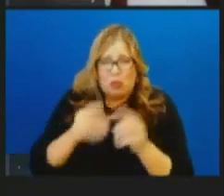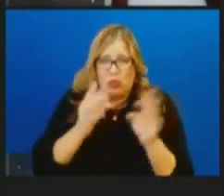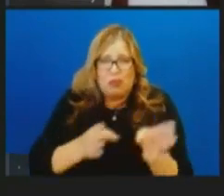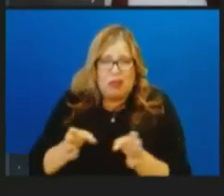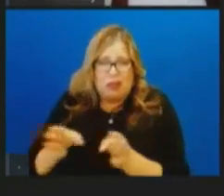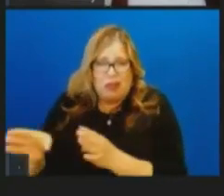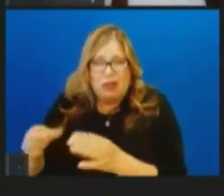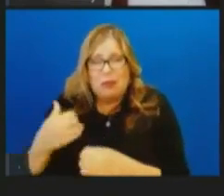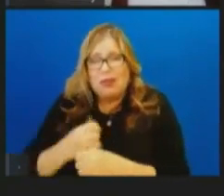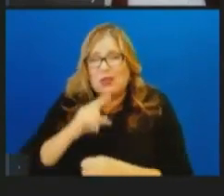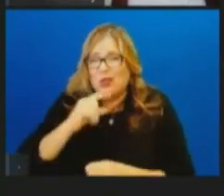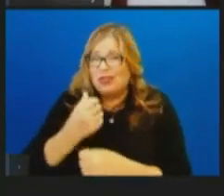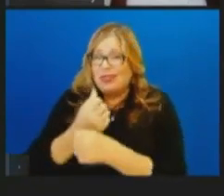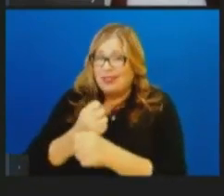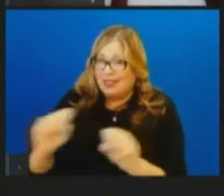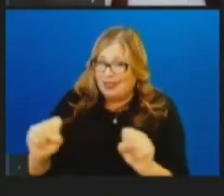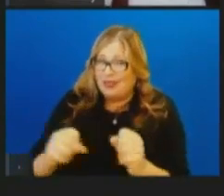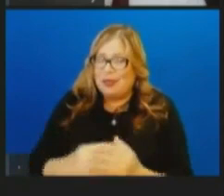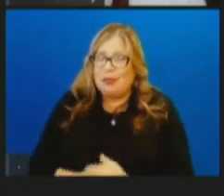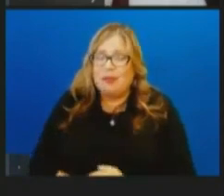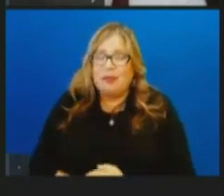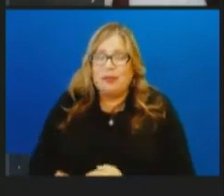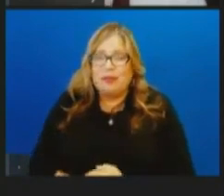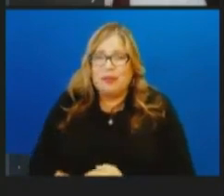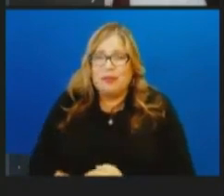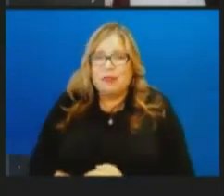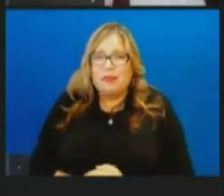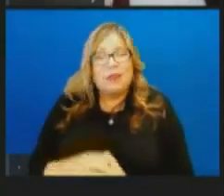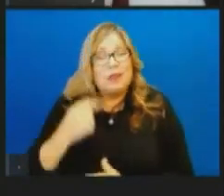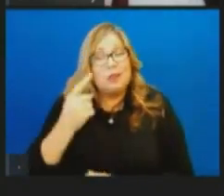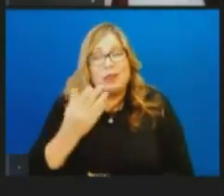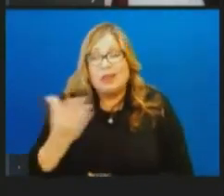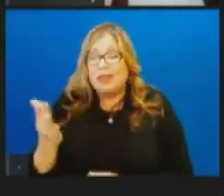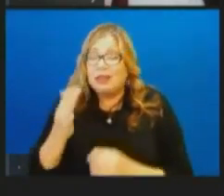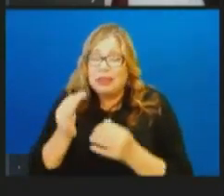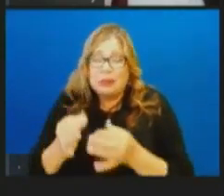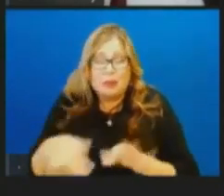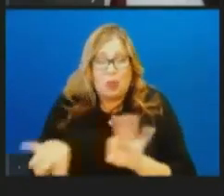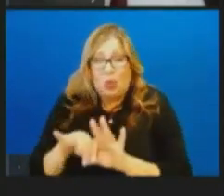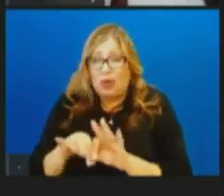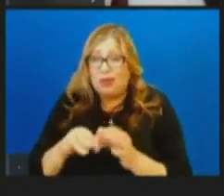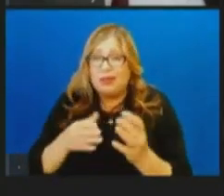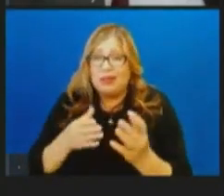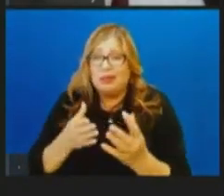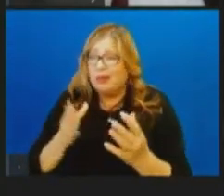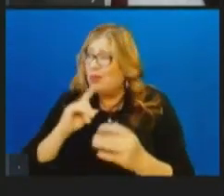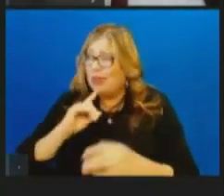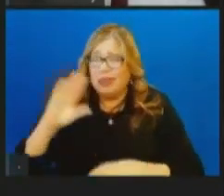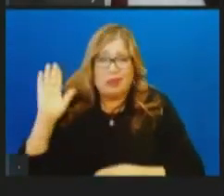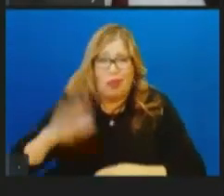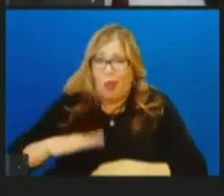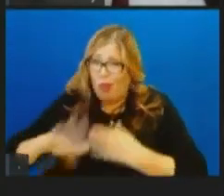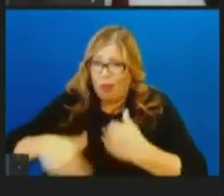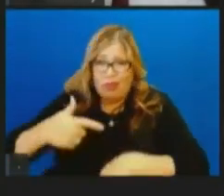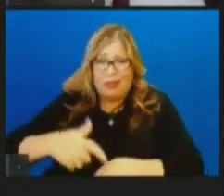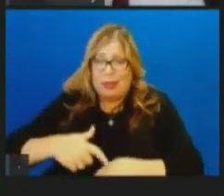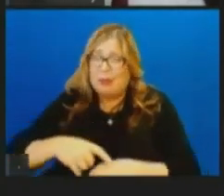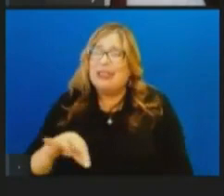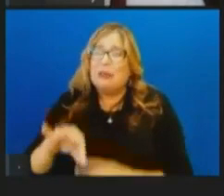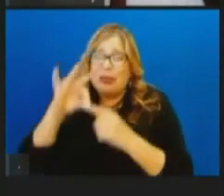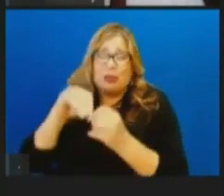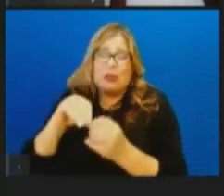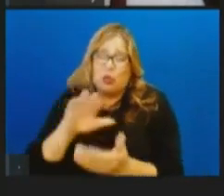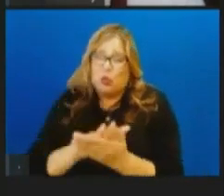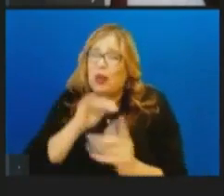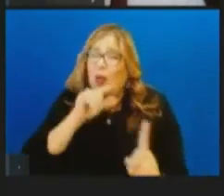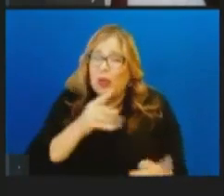has been important throughout our entire response, especially, but not only in schools, but especially in schools, is that